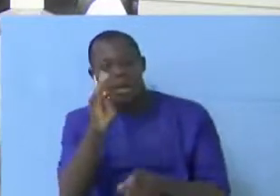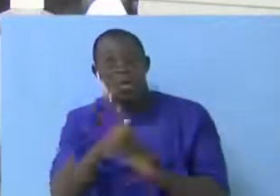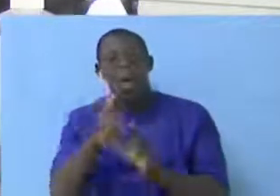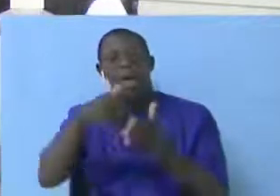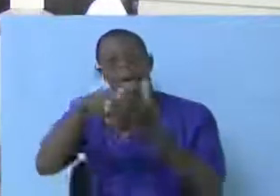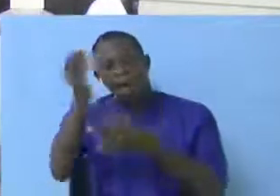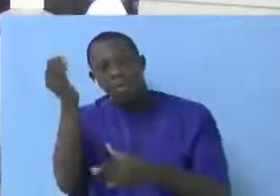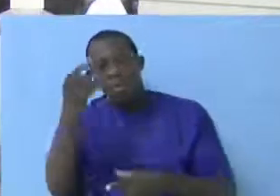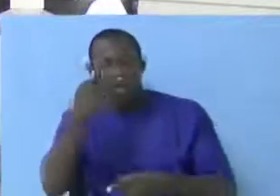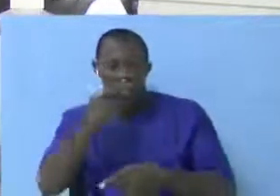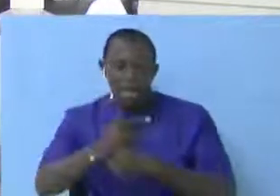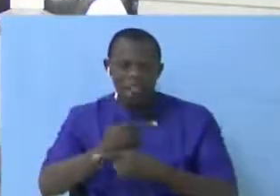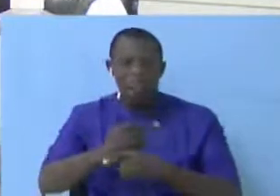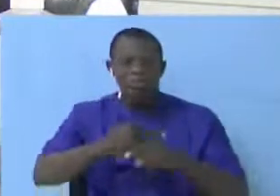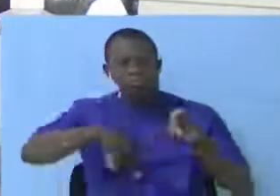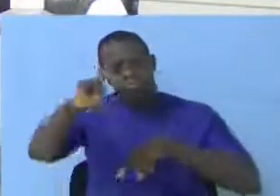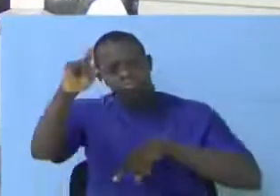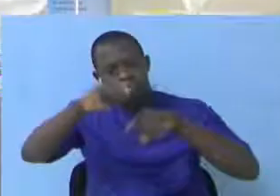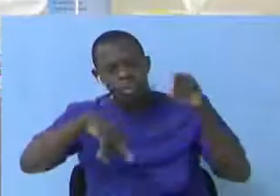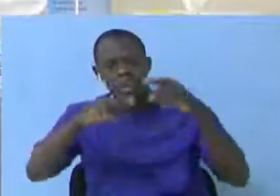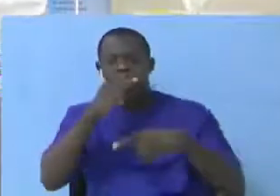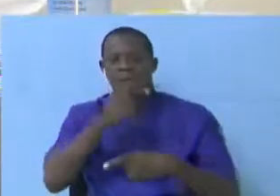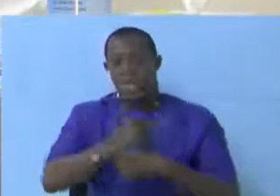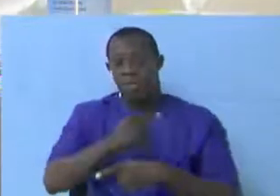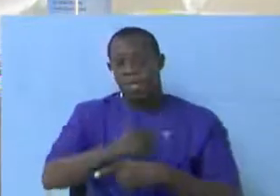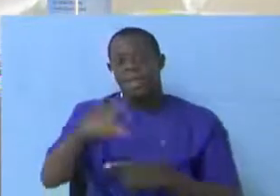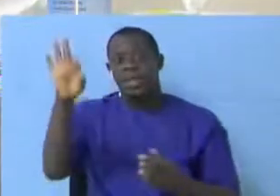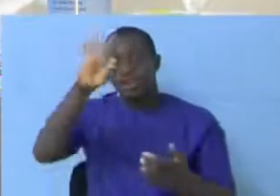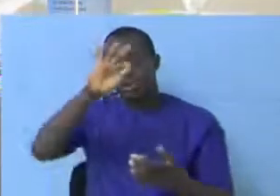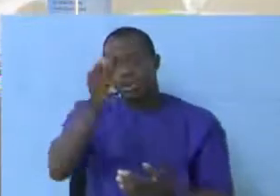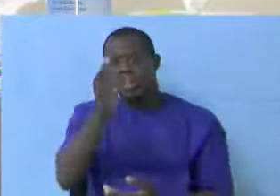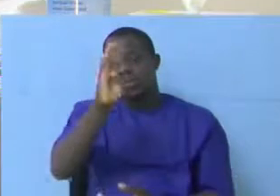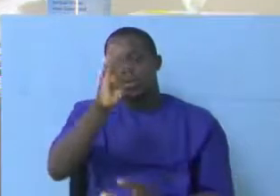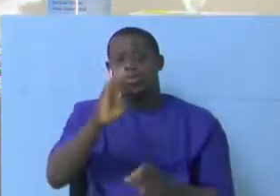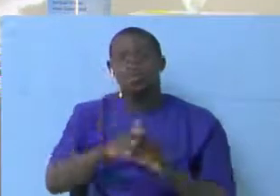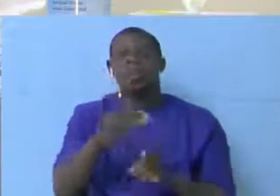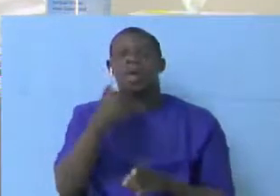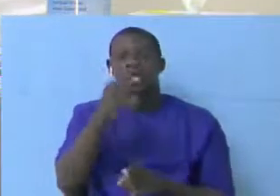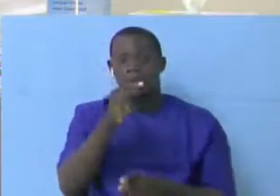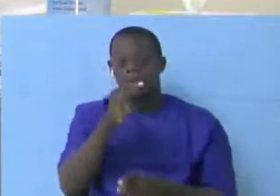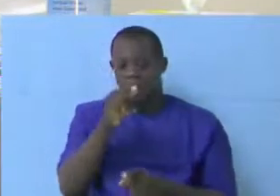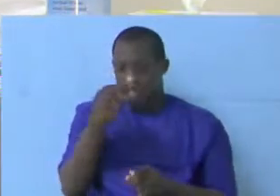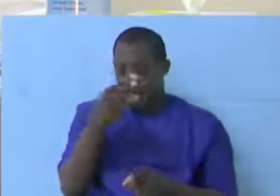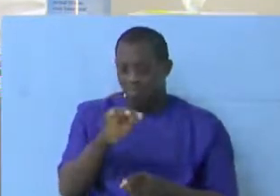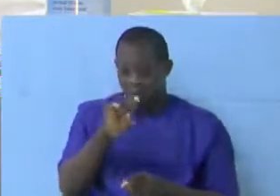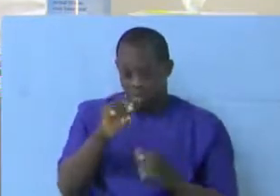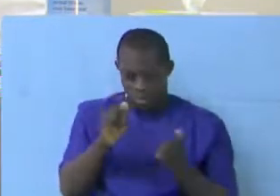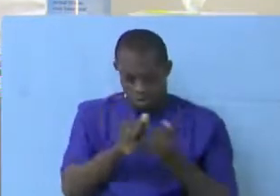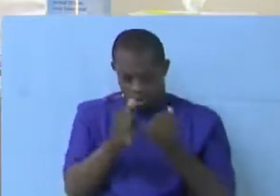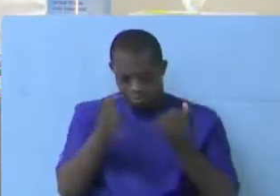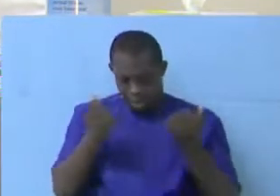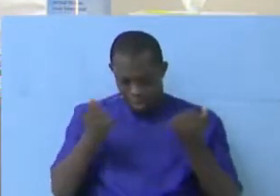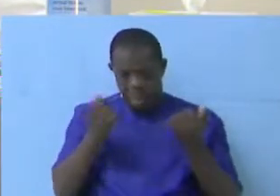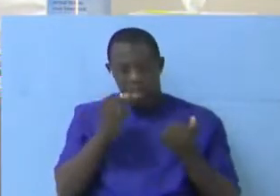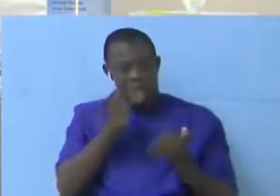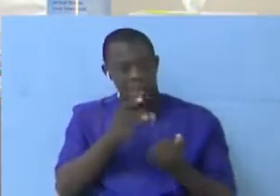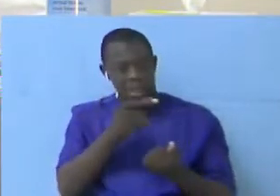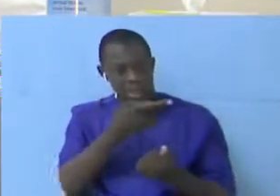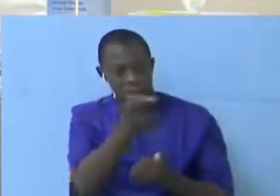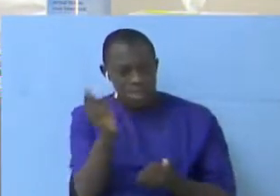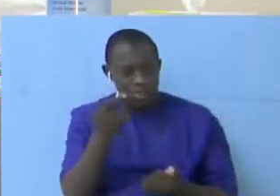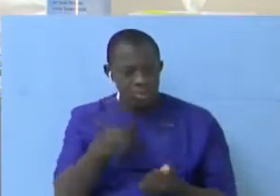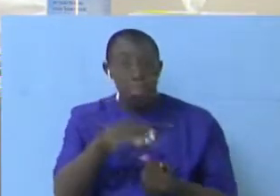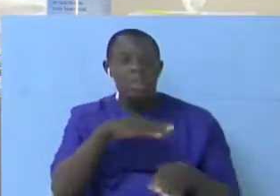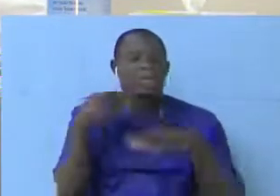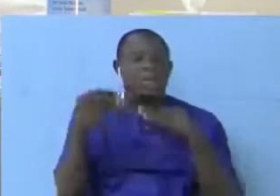And again, did the paper saying that these people were killed, did the paper say why